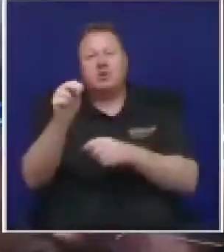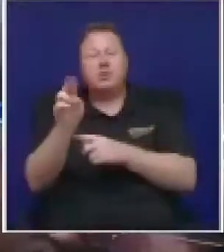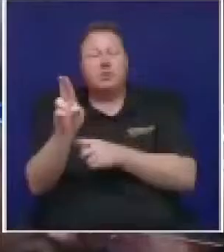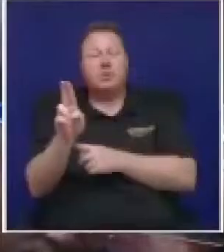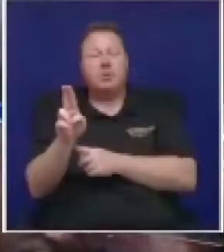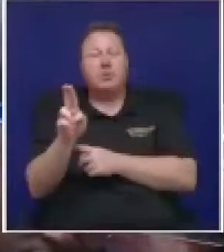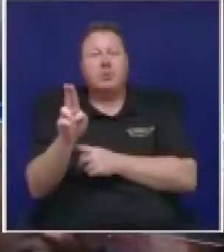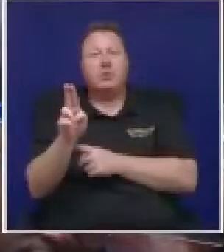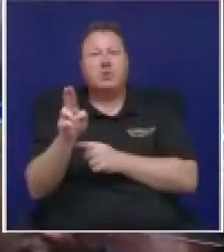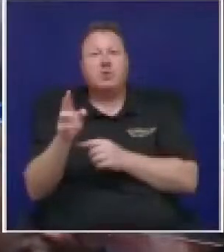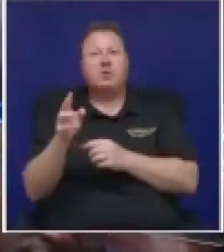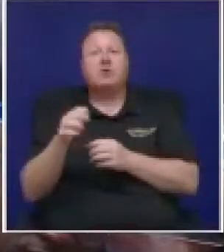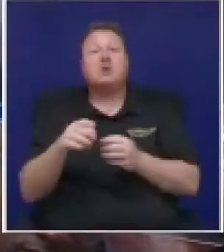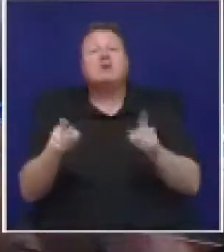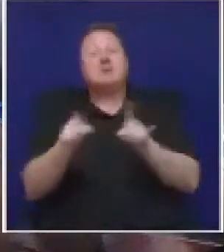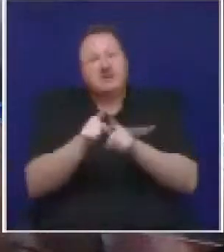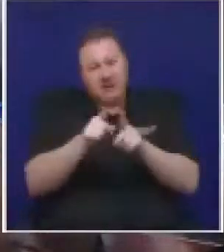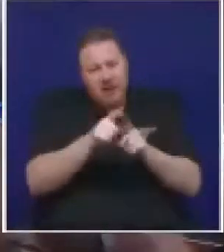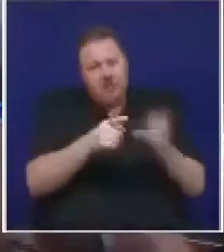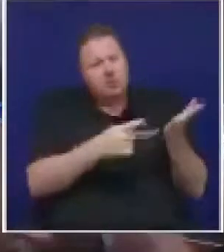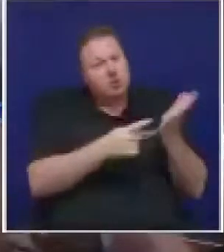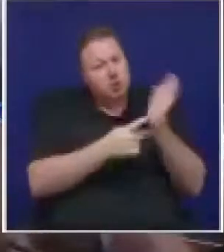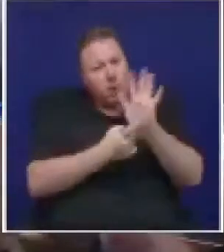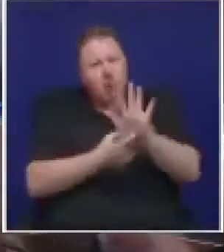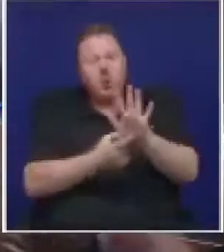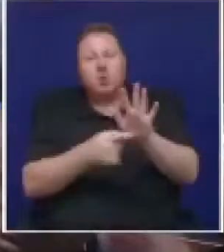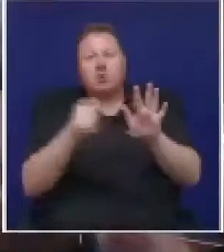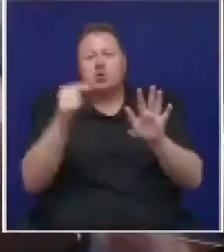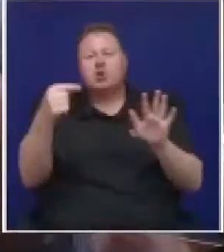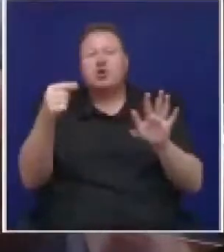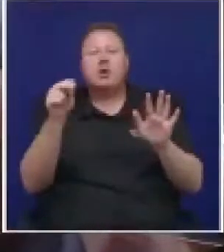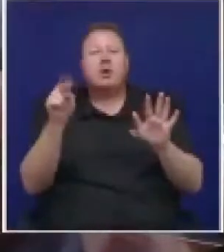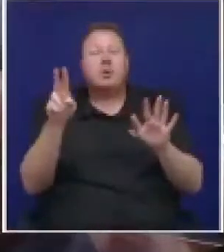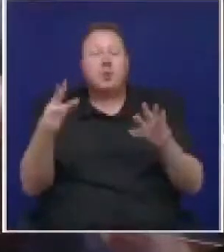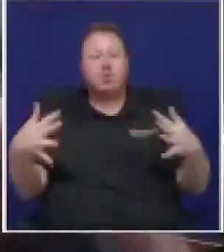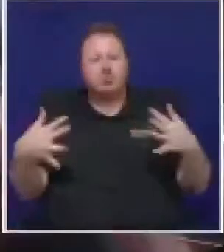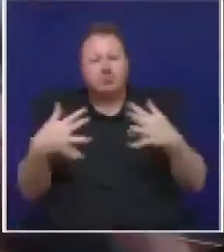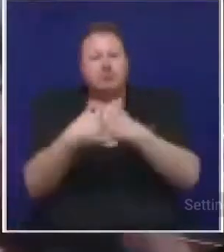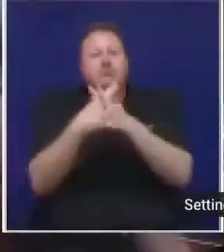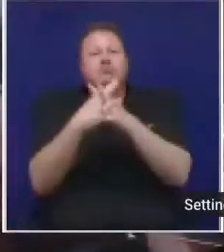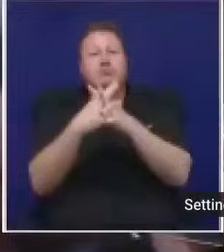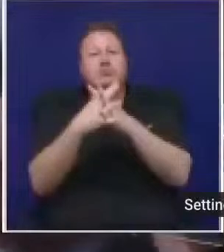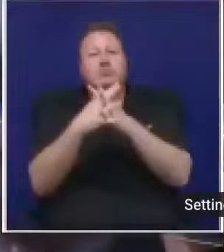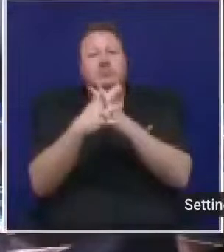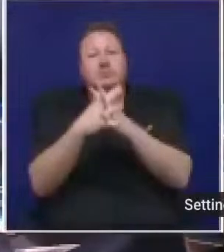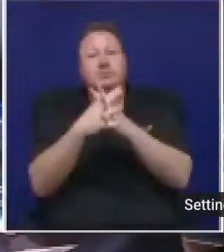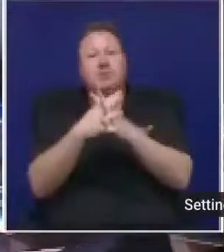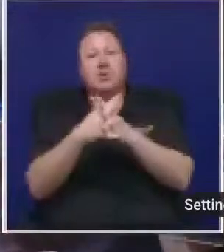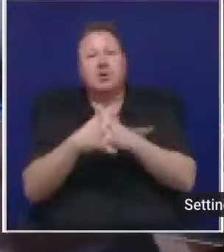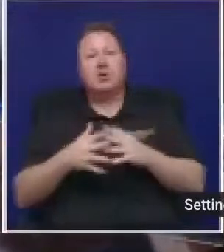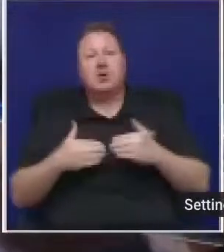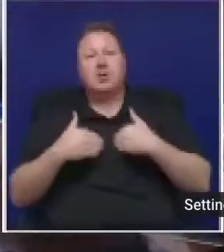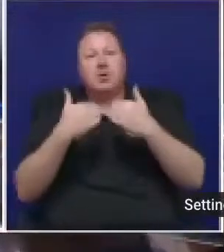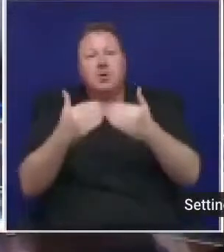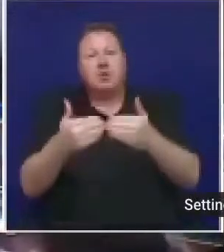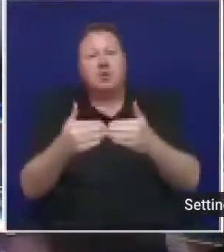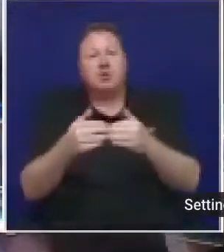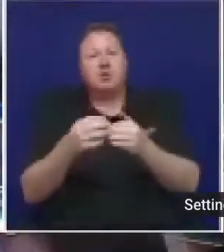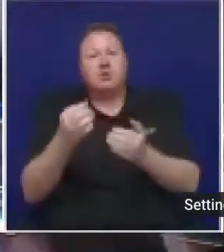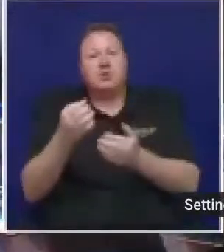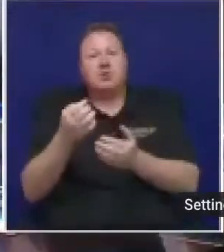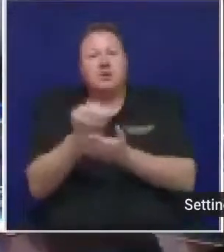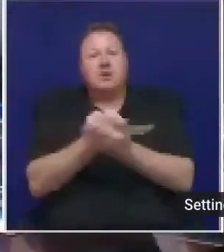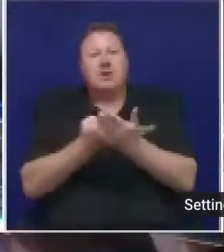impasse, represent a GNU that is united and coherent in its approach to economic policy